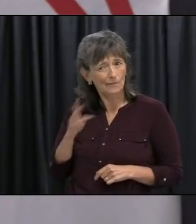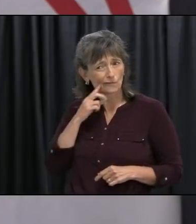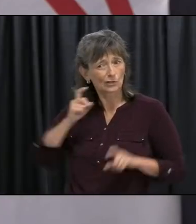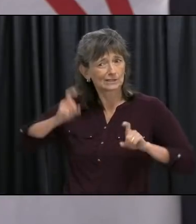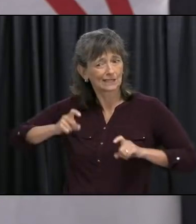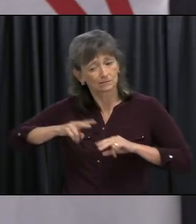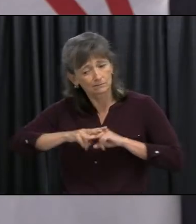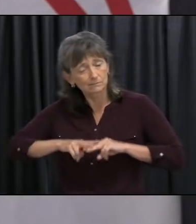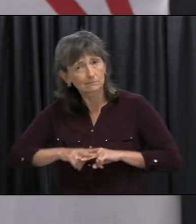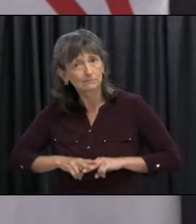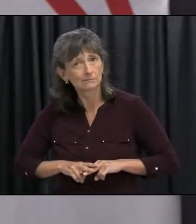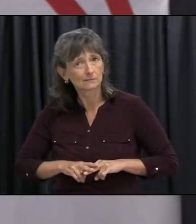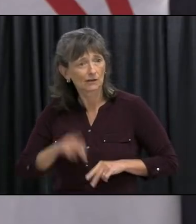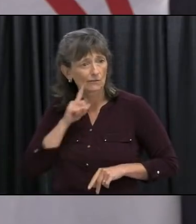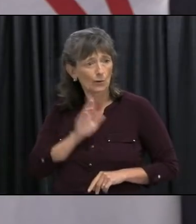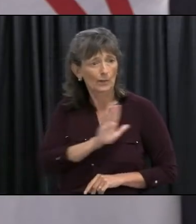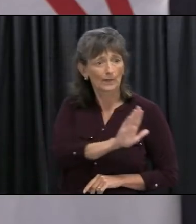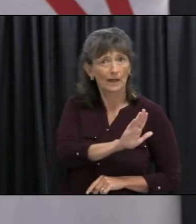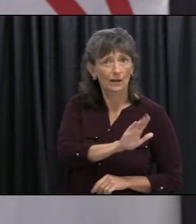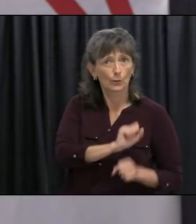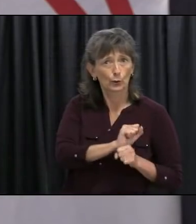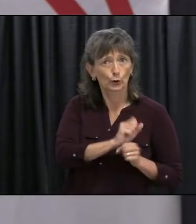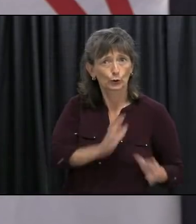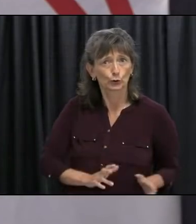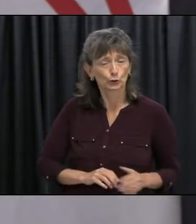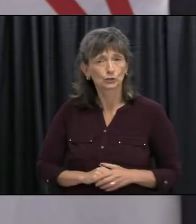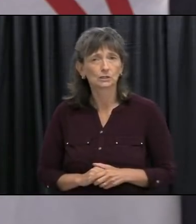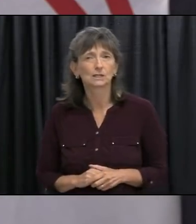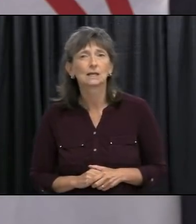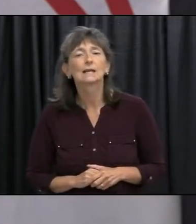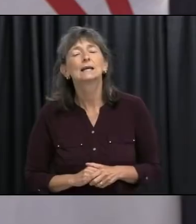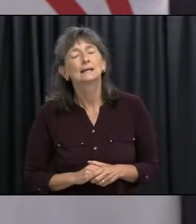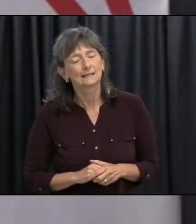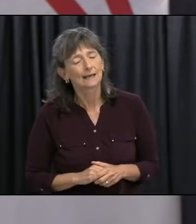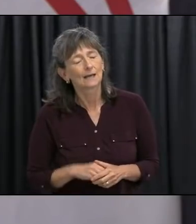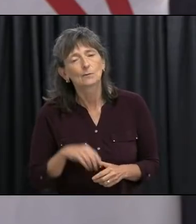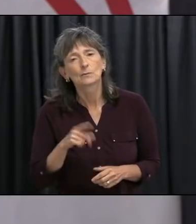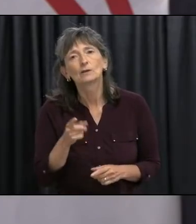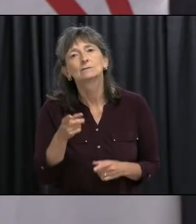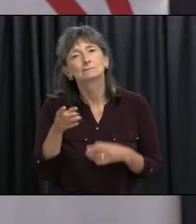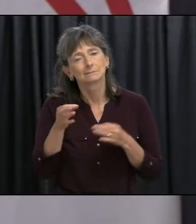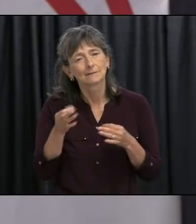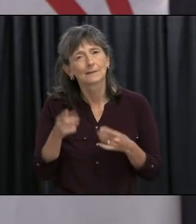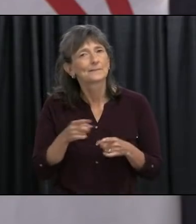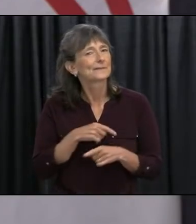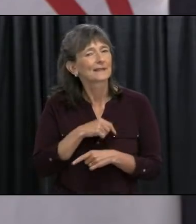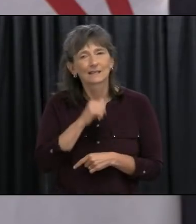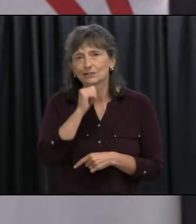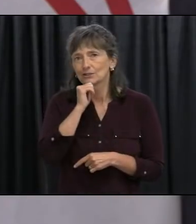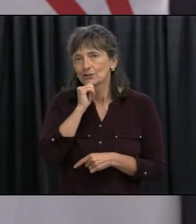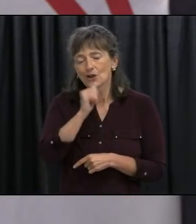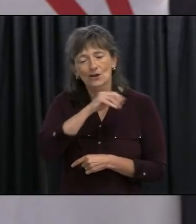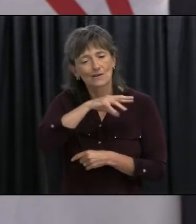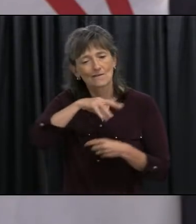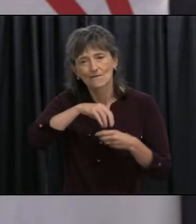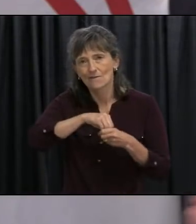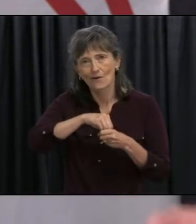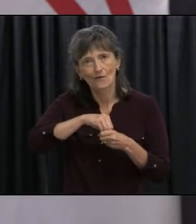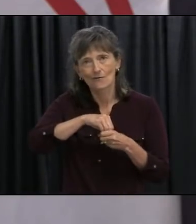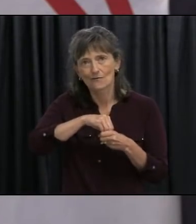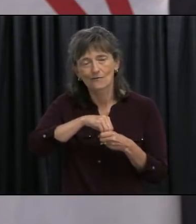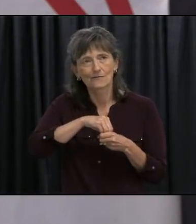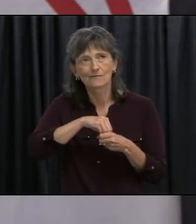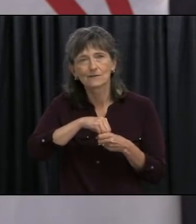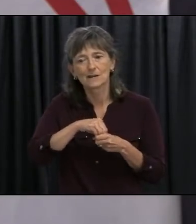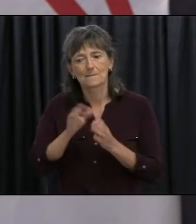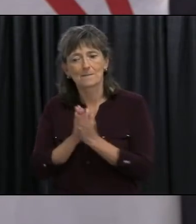for their employees who are asymptomatic. Well, so what you're happening there is this is not a part of the test,